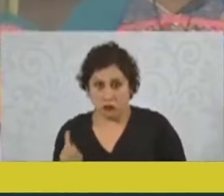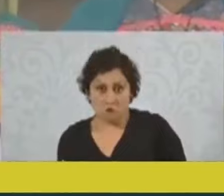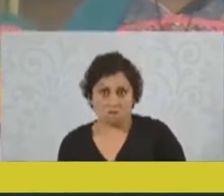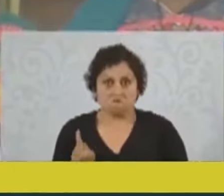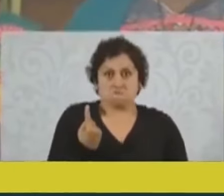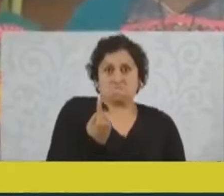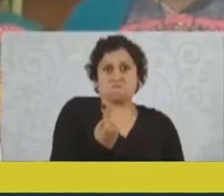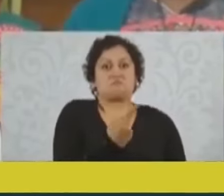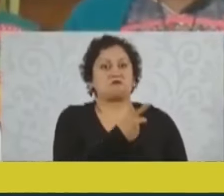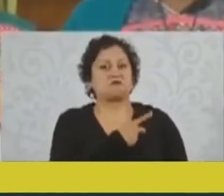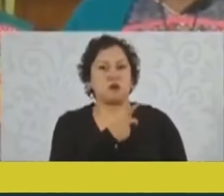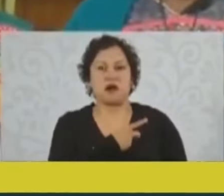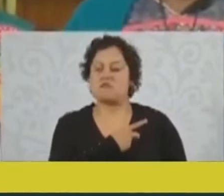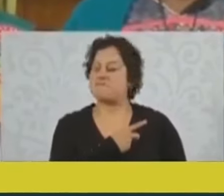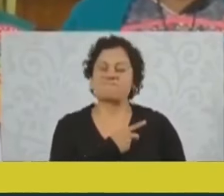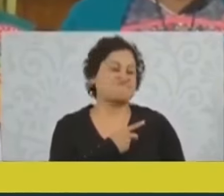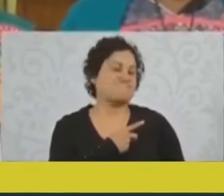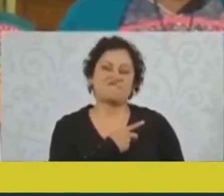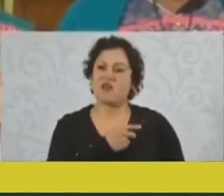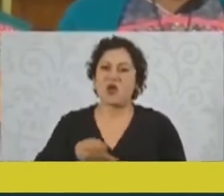we didn't arrive alone,